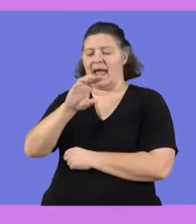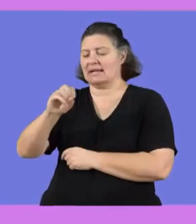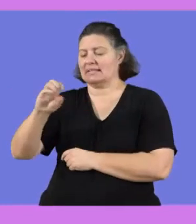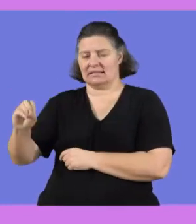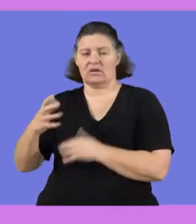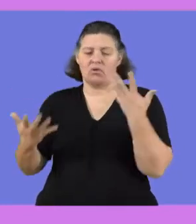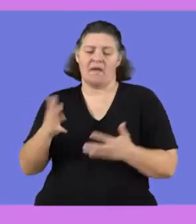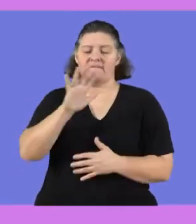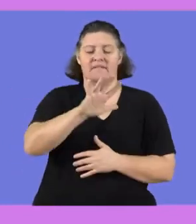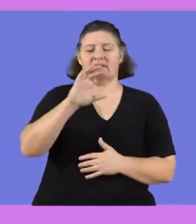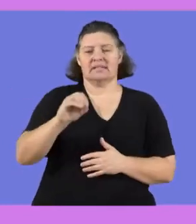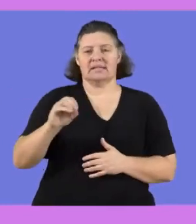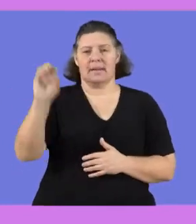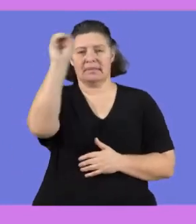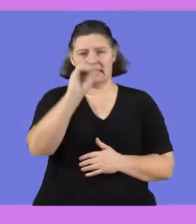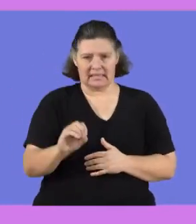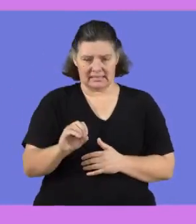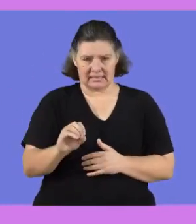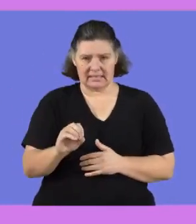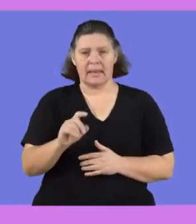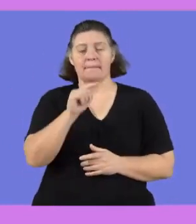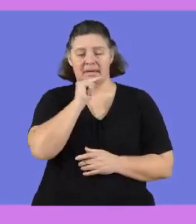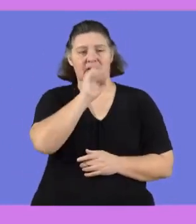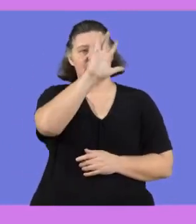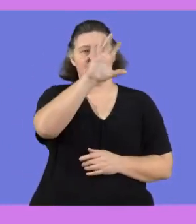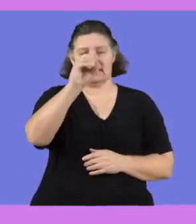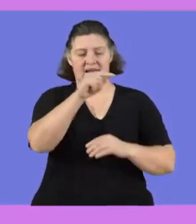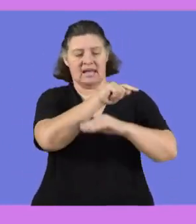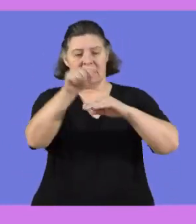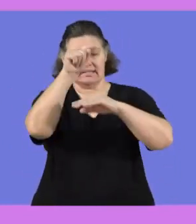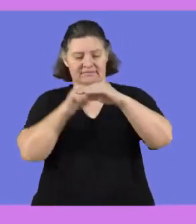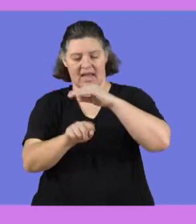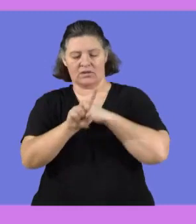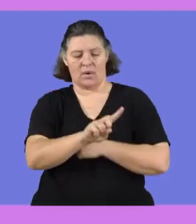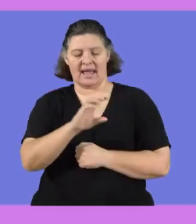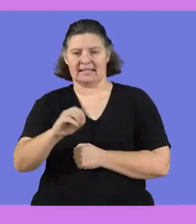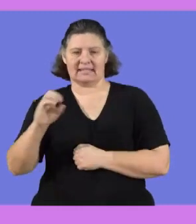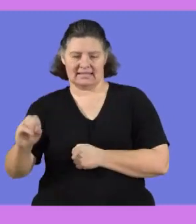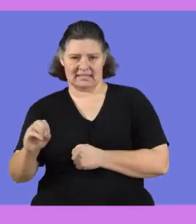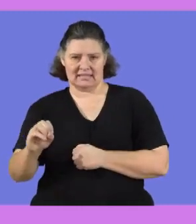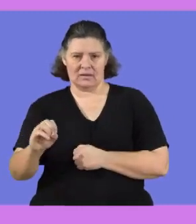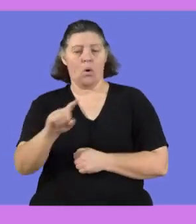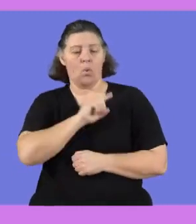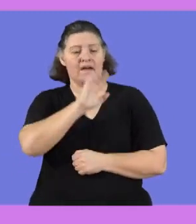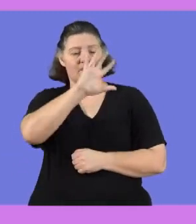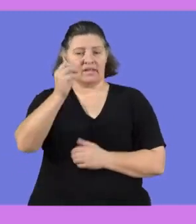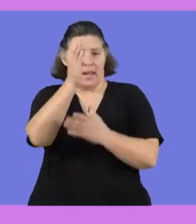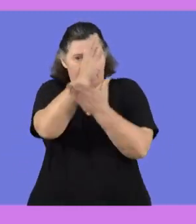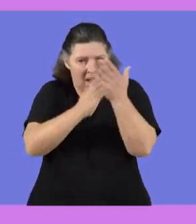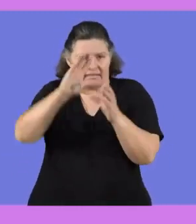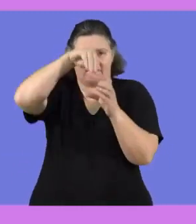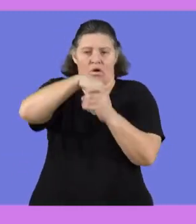For example, 50% implies that it's 50 divided by 100 because 50 is part